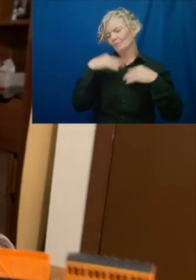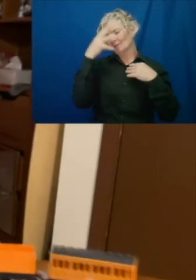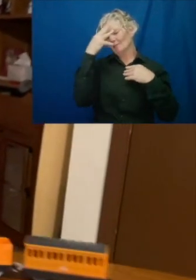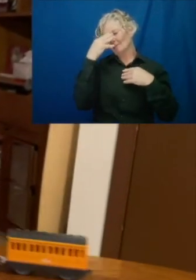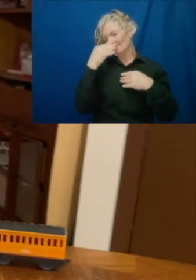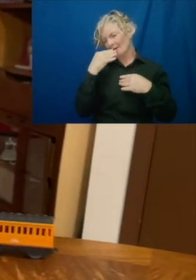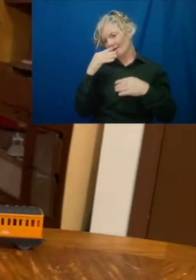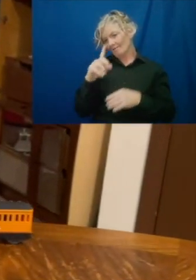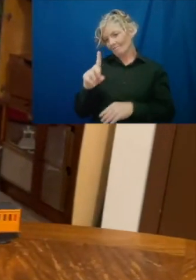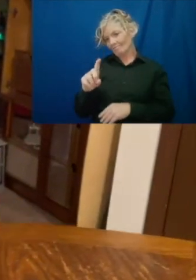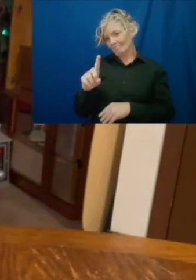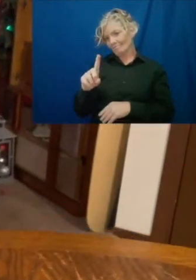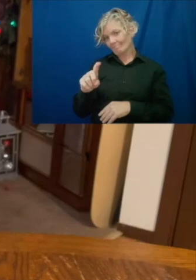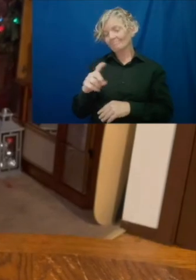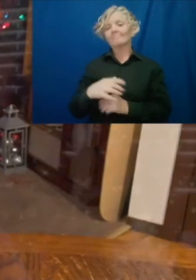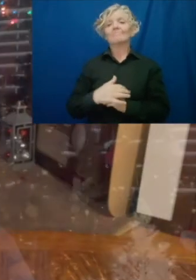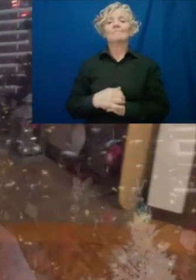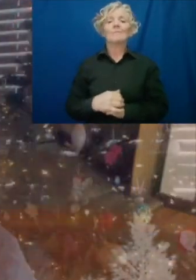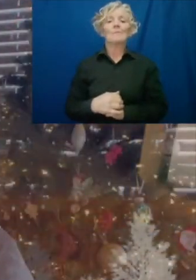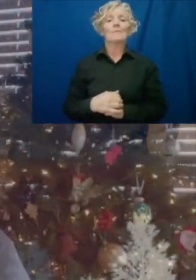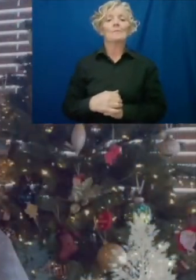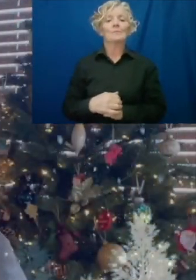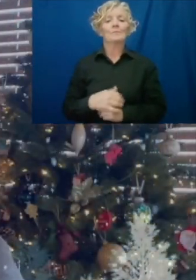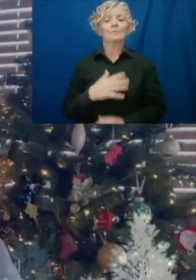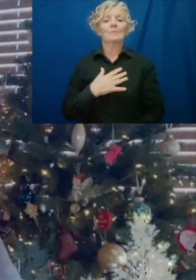time you were in bed?